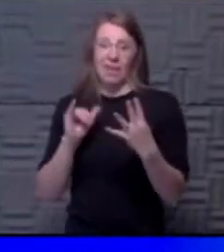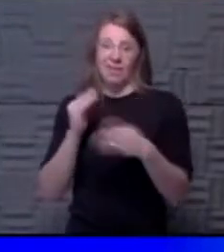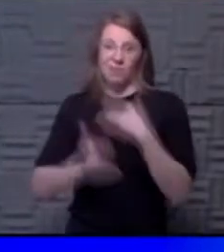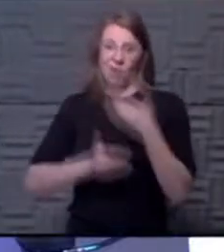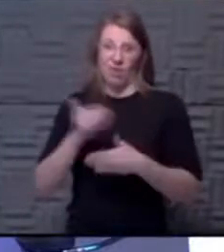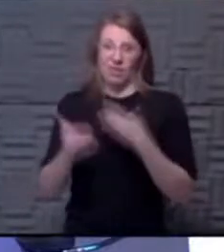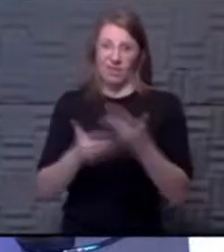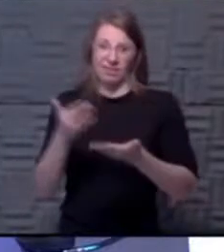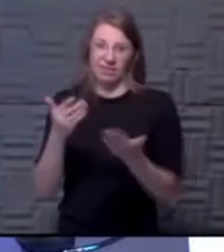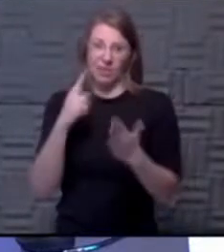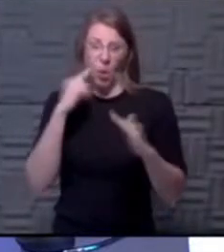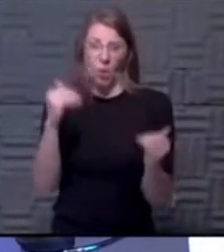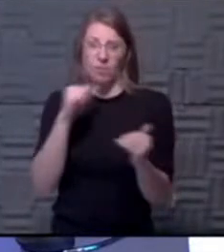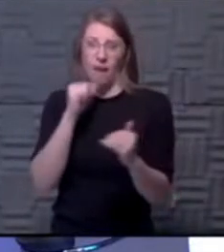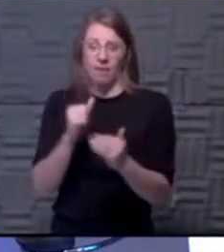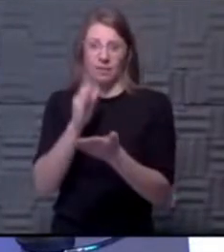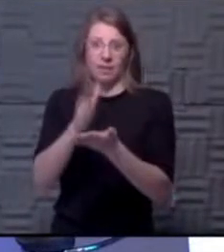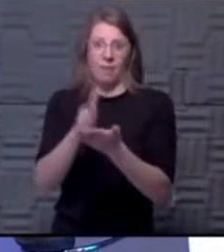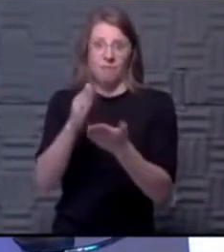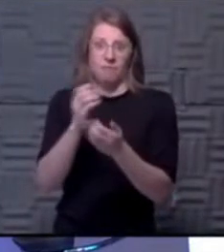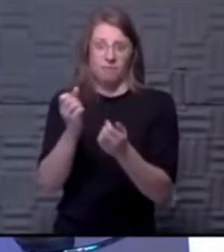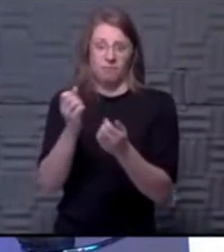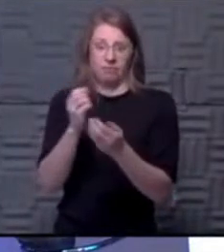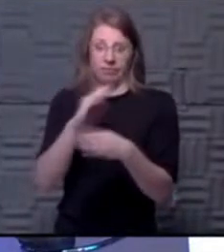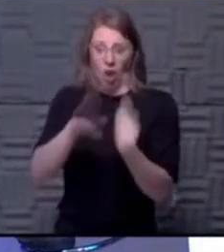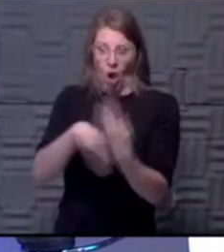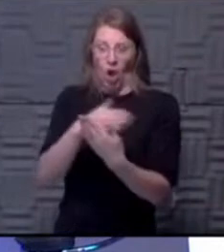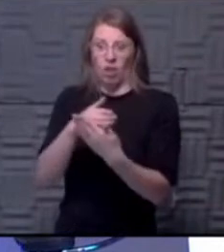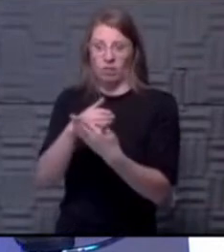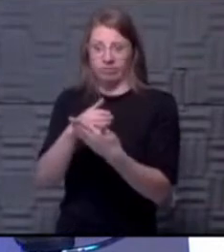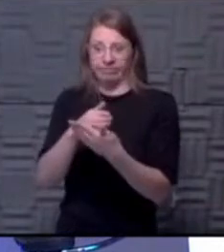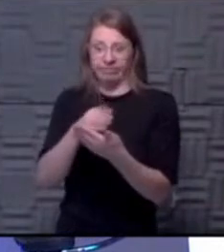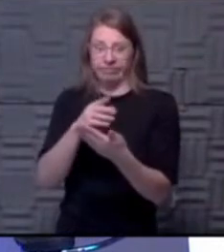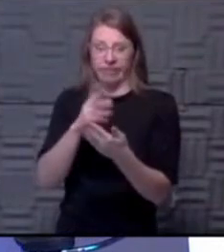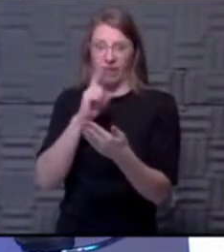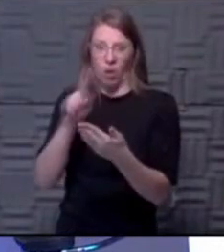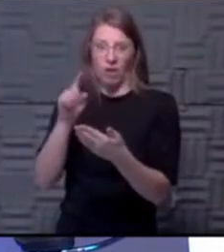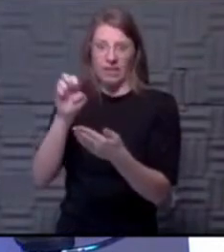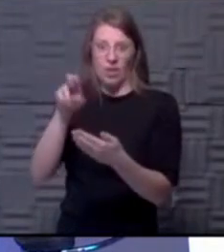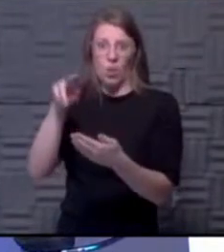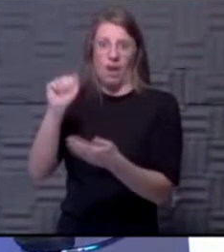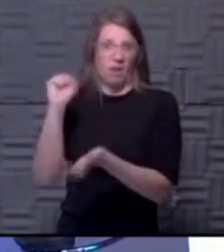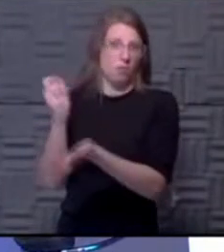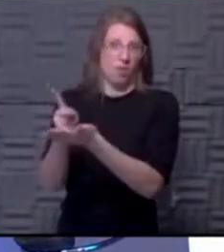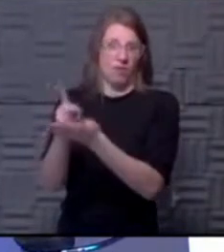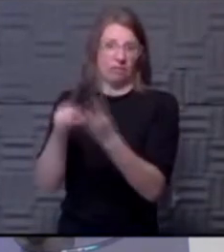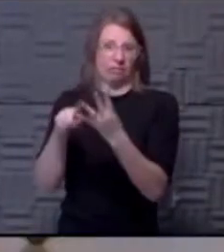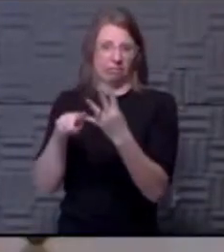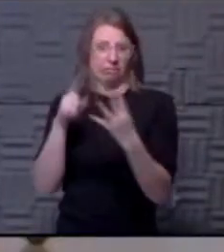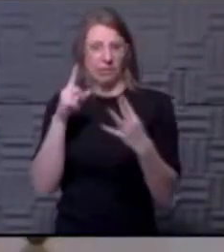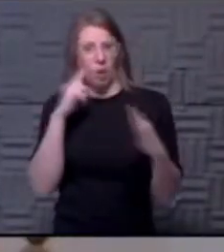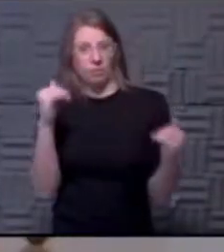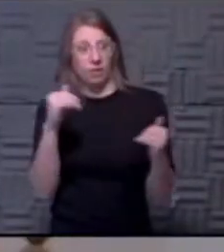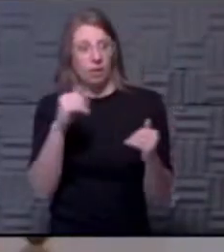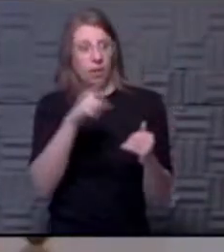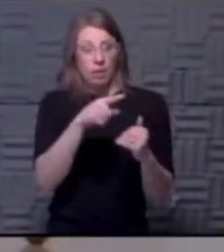said. Dr. Norman, anything from your perspective you'd like to add to our answer to Cody's question?